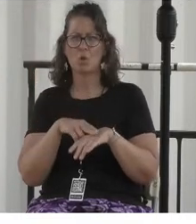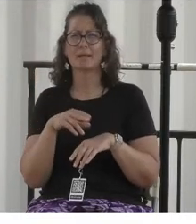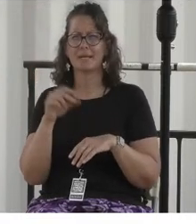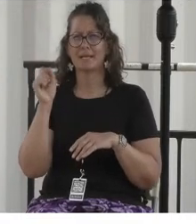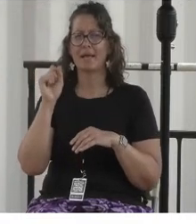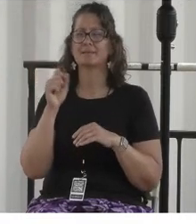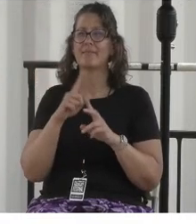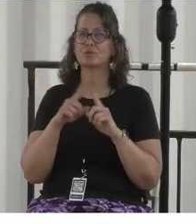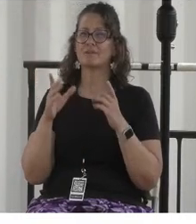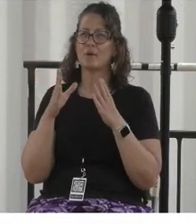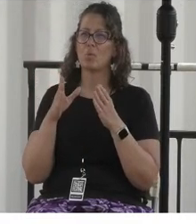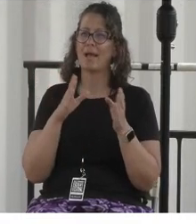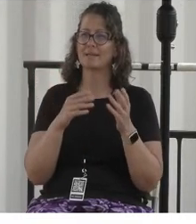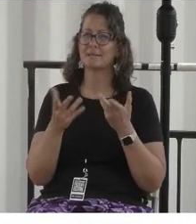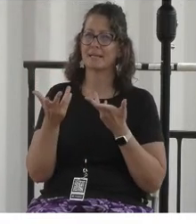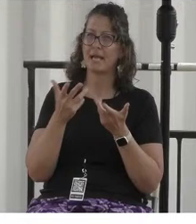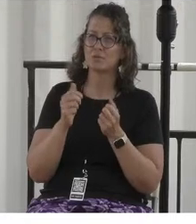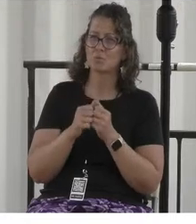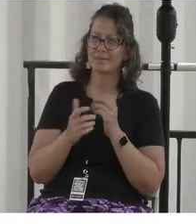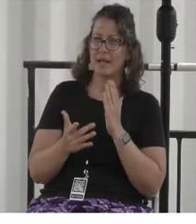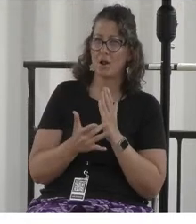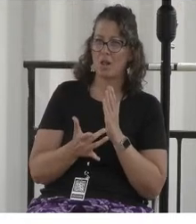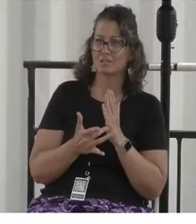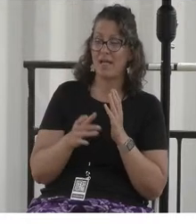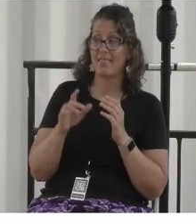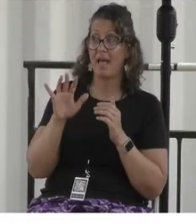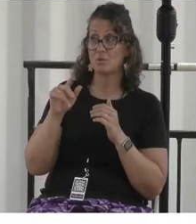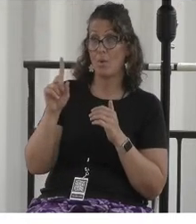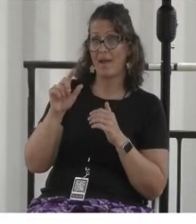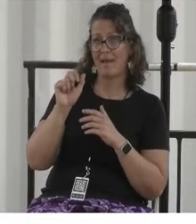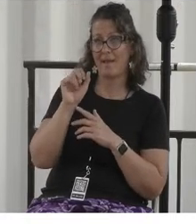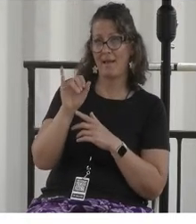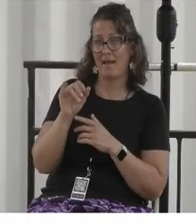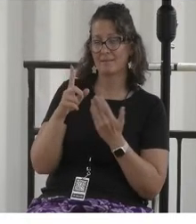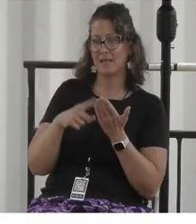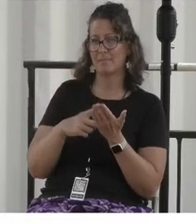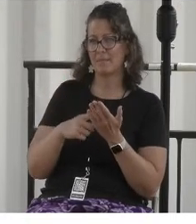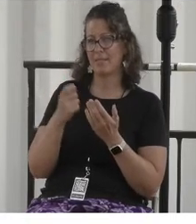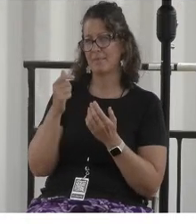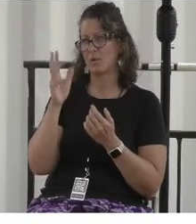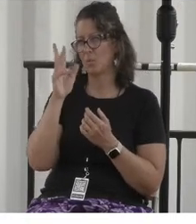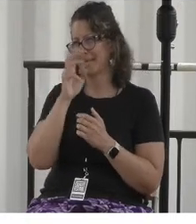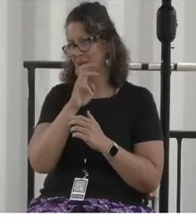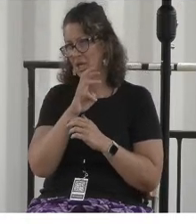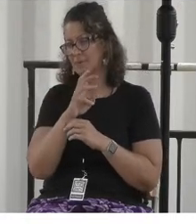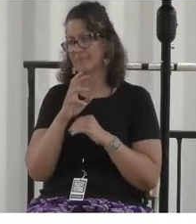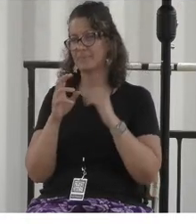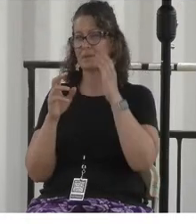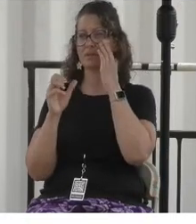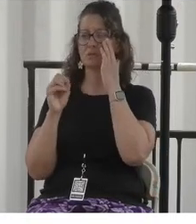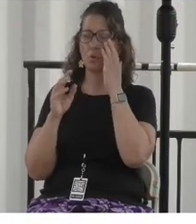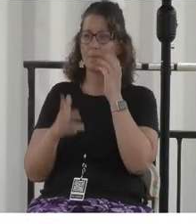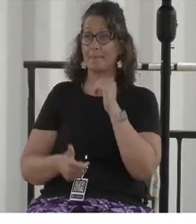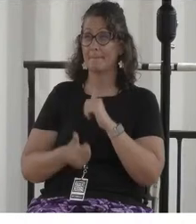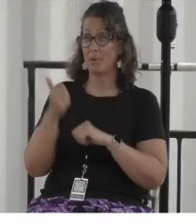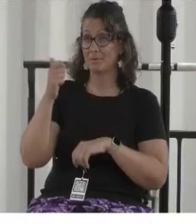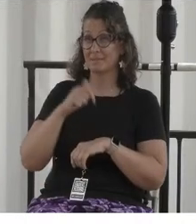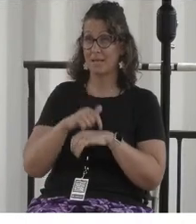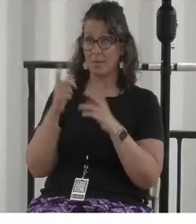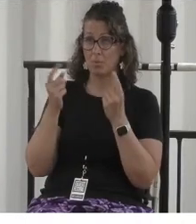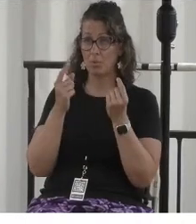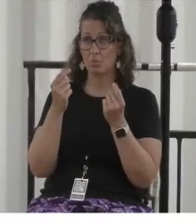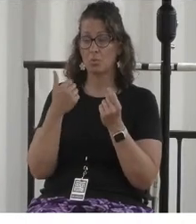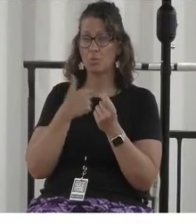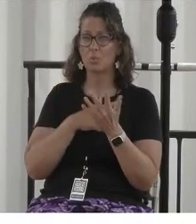There are different ways to engage with our technology, and this is where AI gets sometimes a little bit weird. So most of the time what we do is